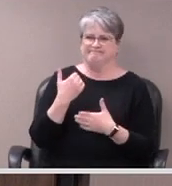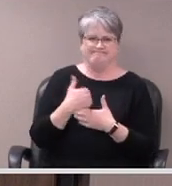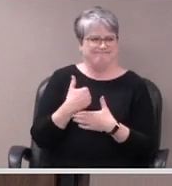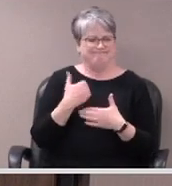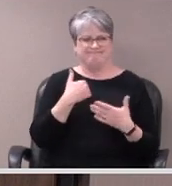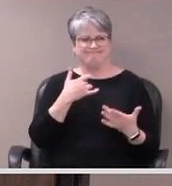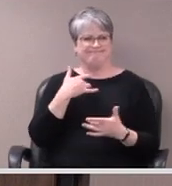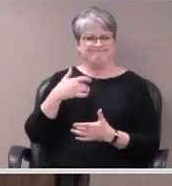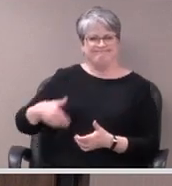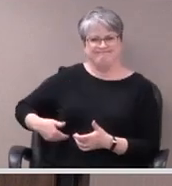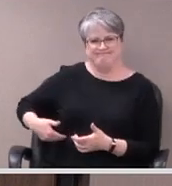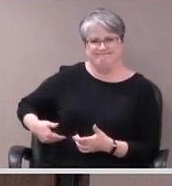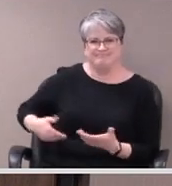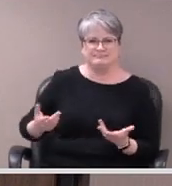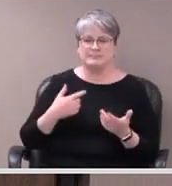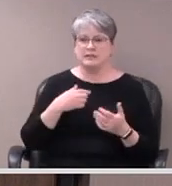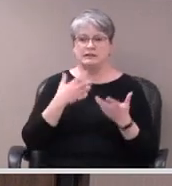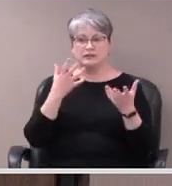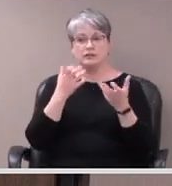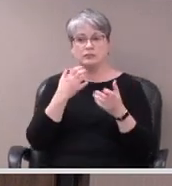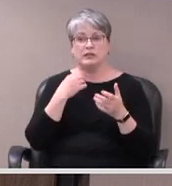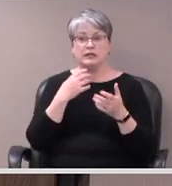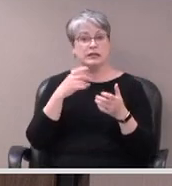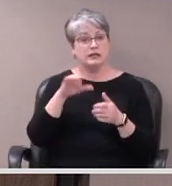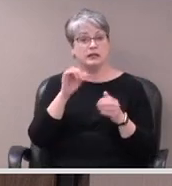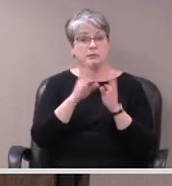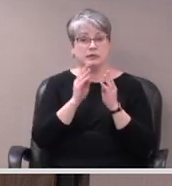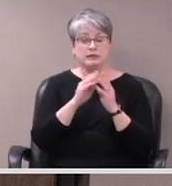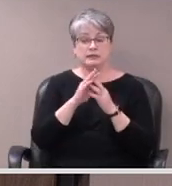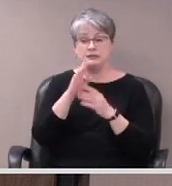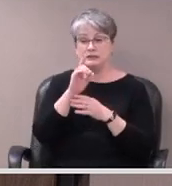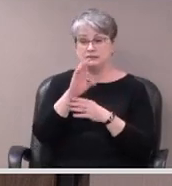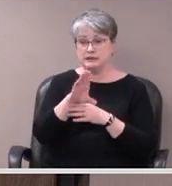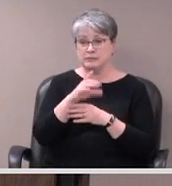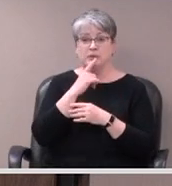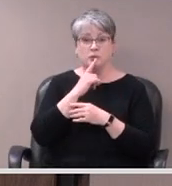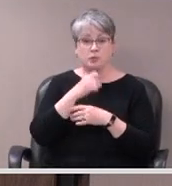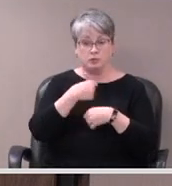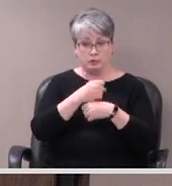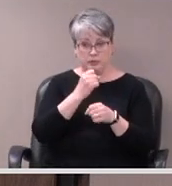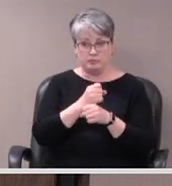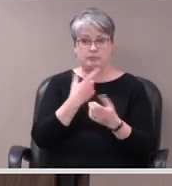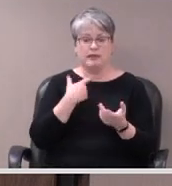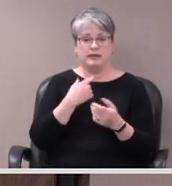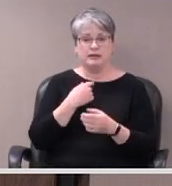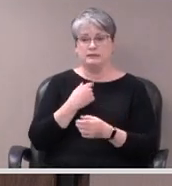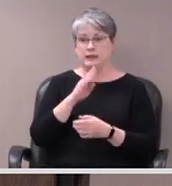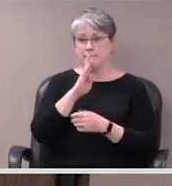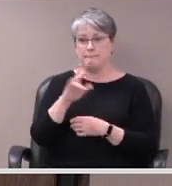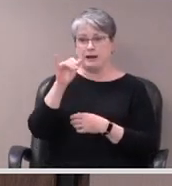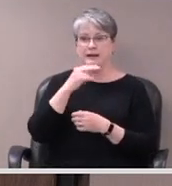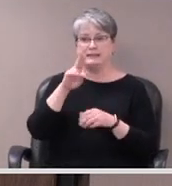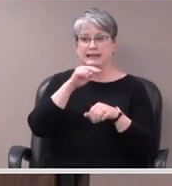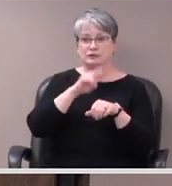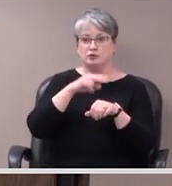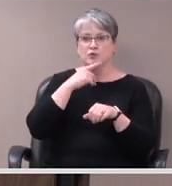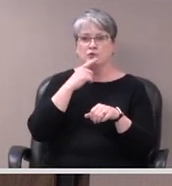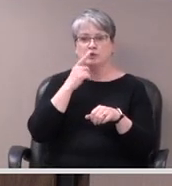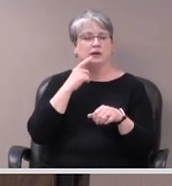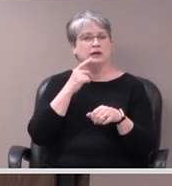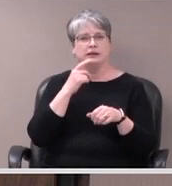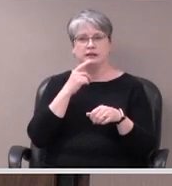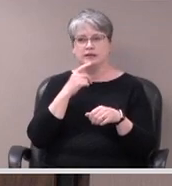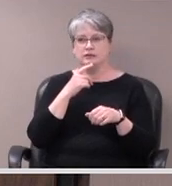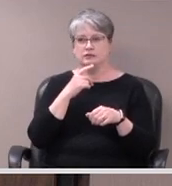what Advancement Project just sent to us again. We just had a meeting in December. We are formulating our bi-national campaign, and we